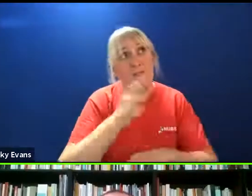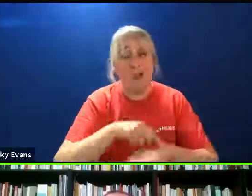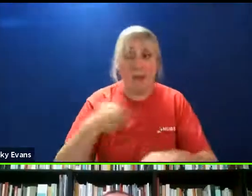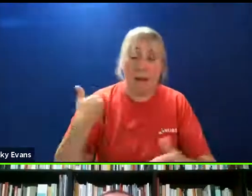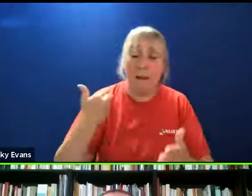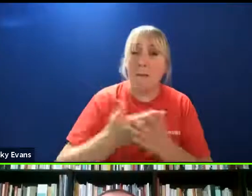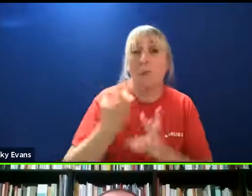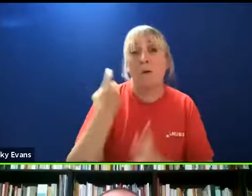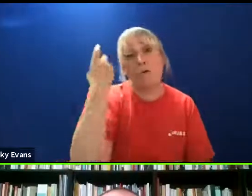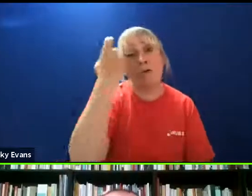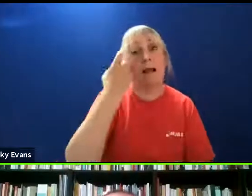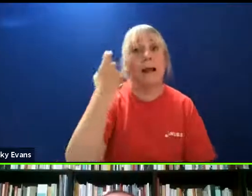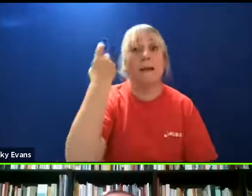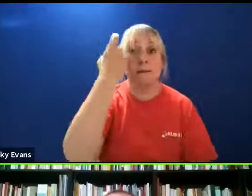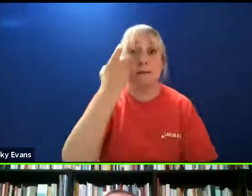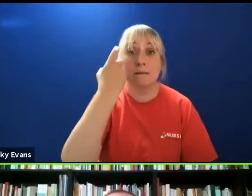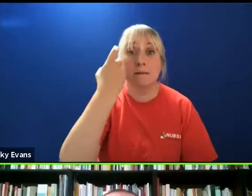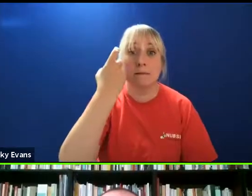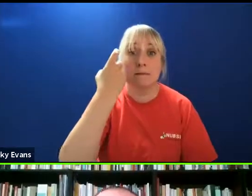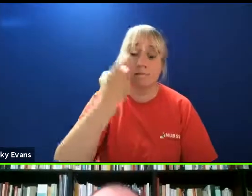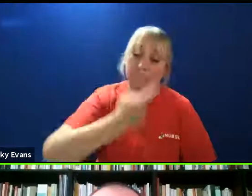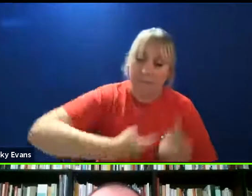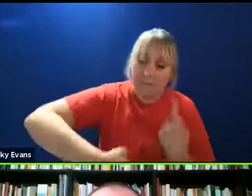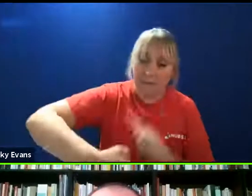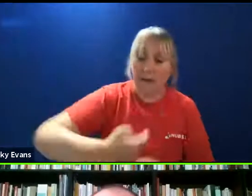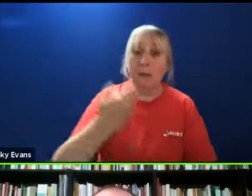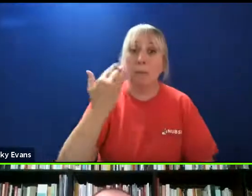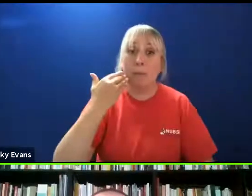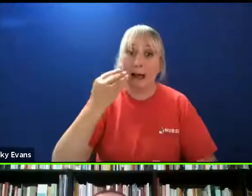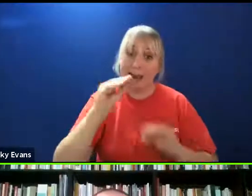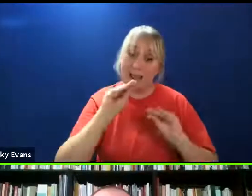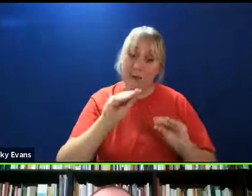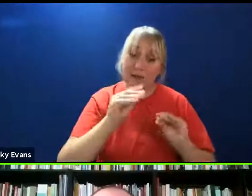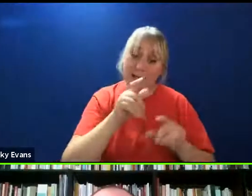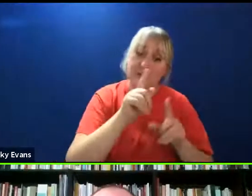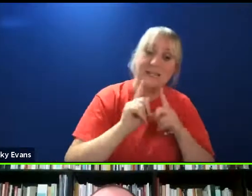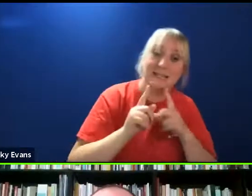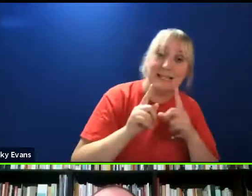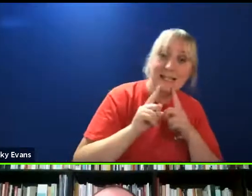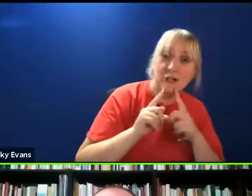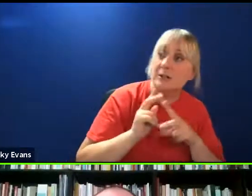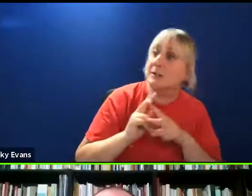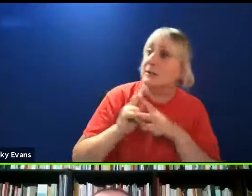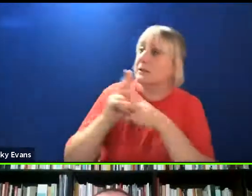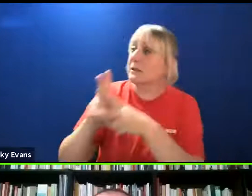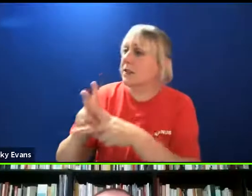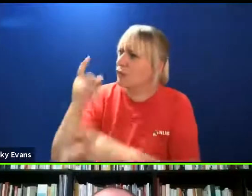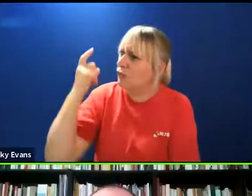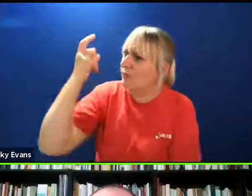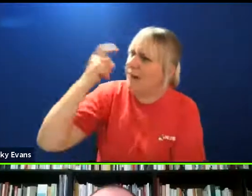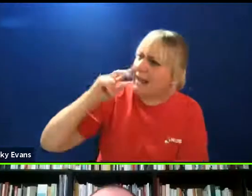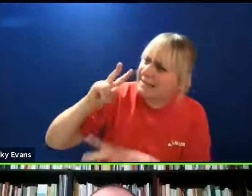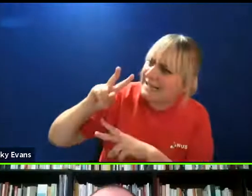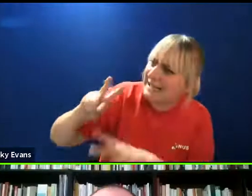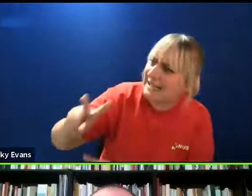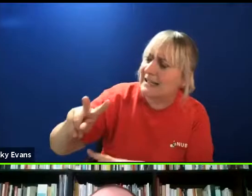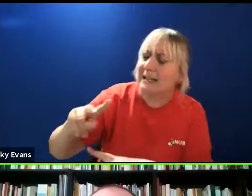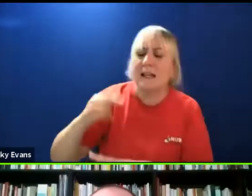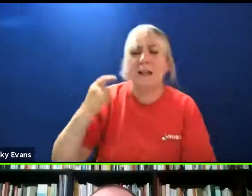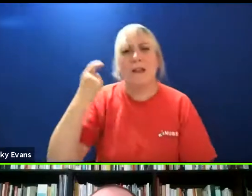reflections of Black educators from this country reflecting on the questions of